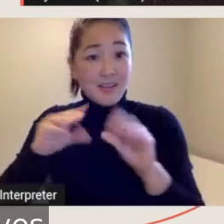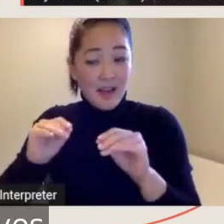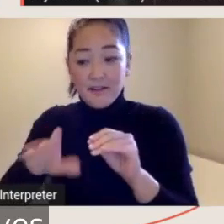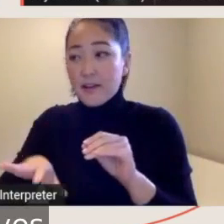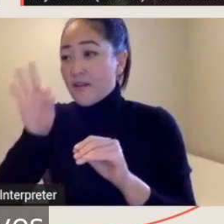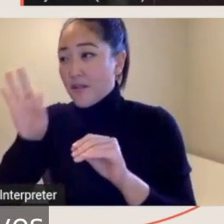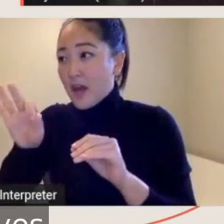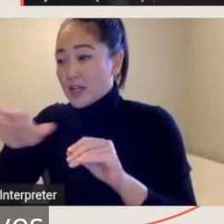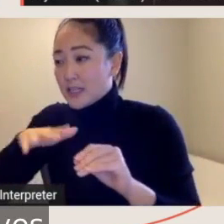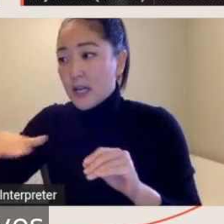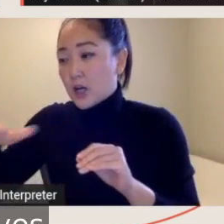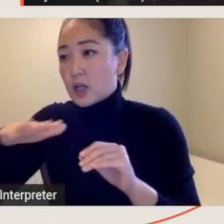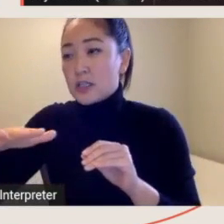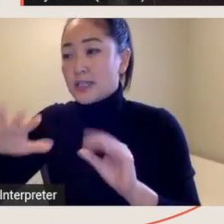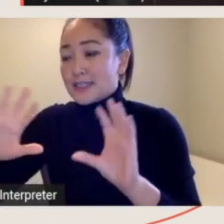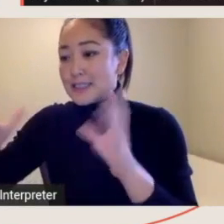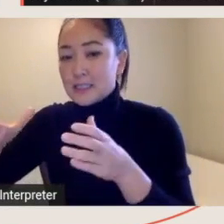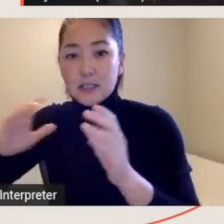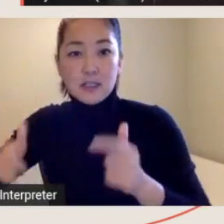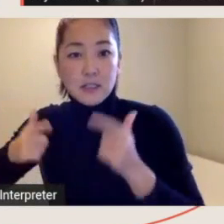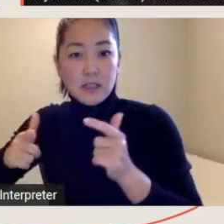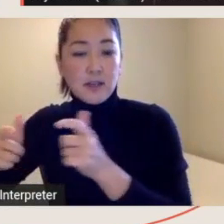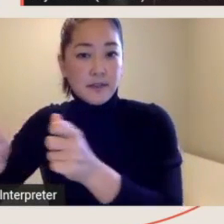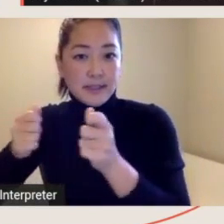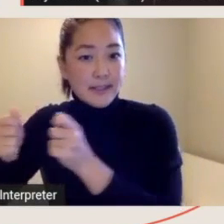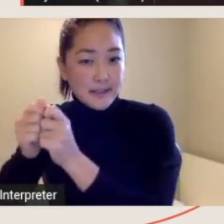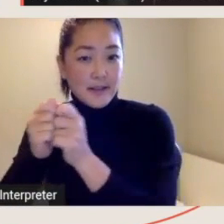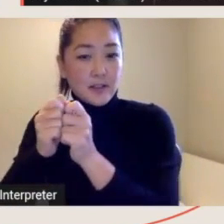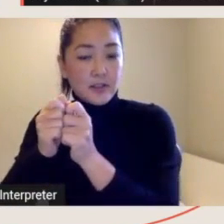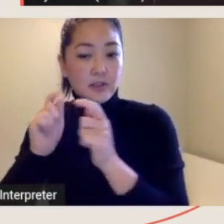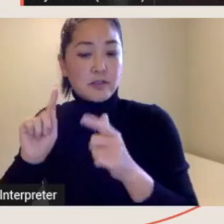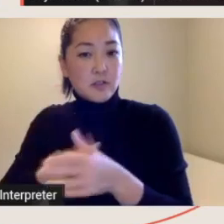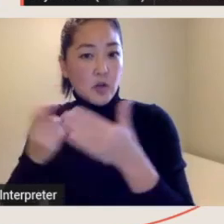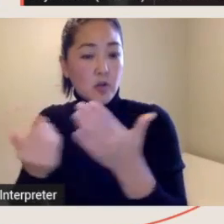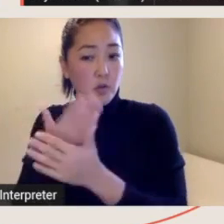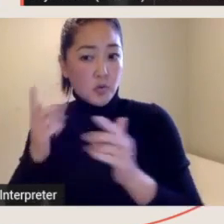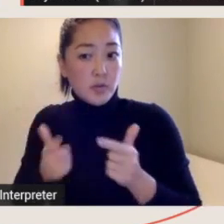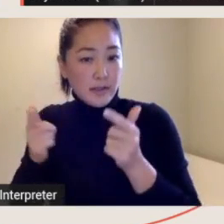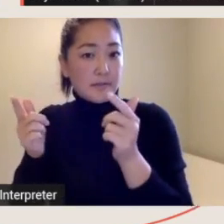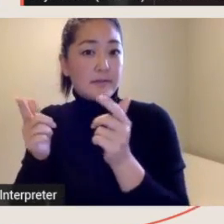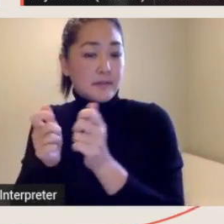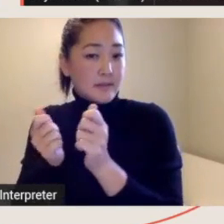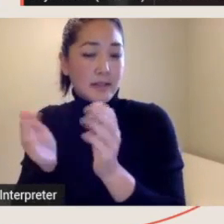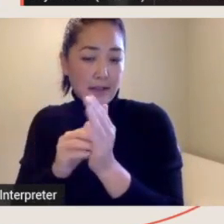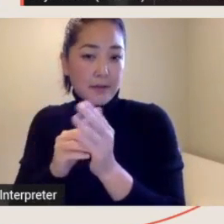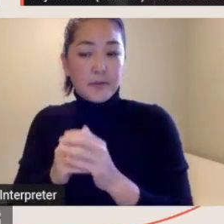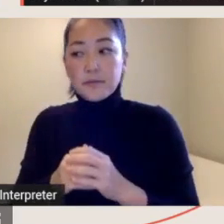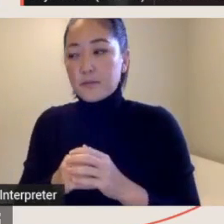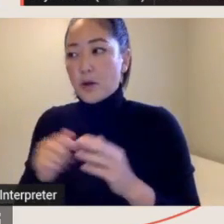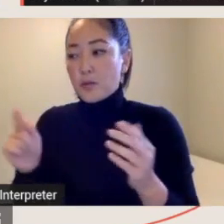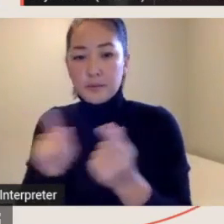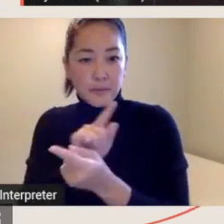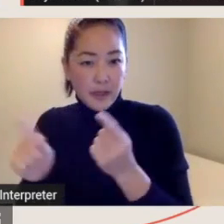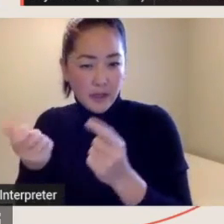themselves and gathered together to kind of start their life again. So we started to meeting some of them,